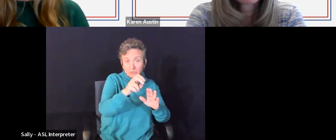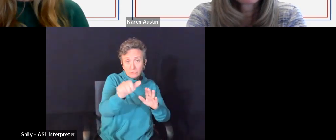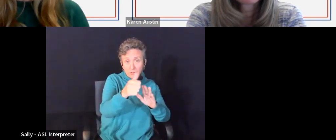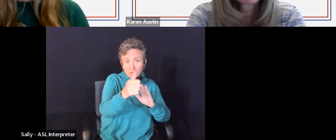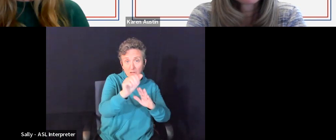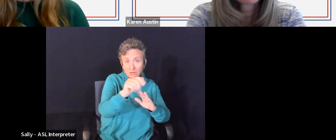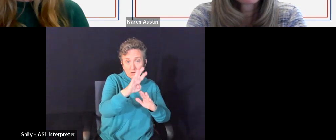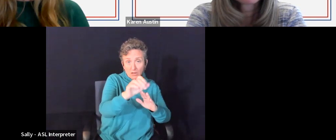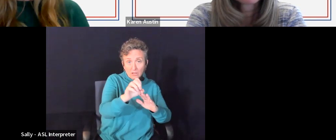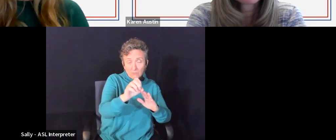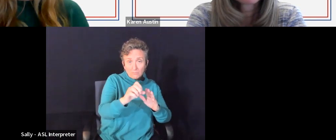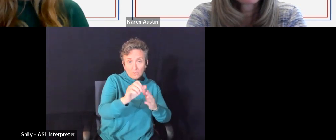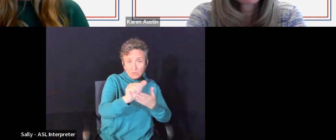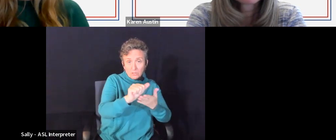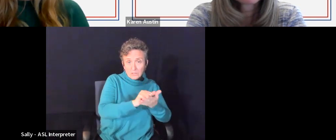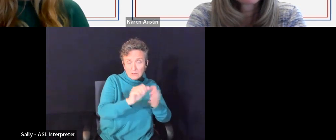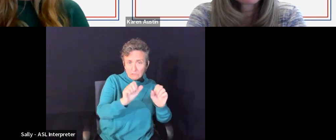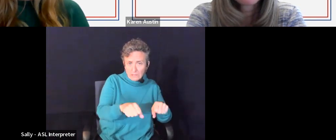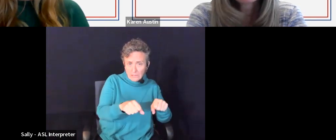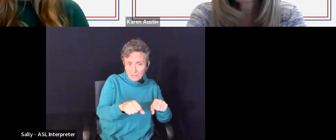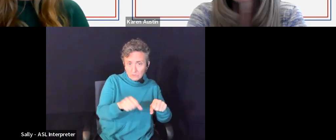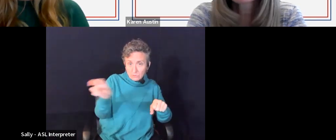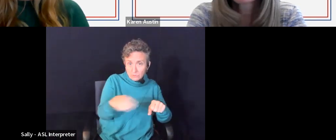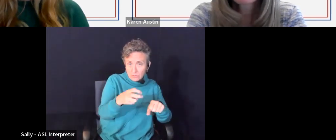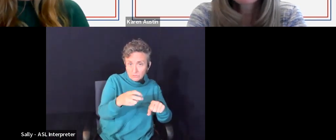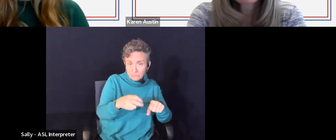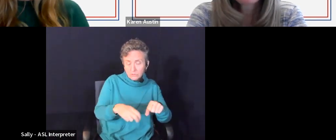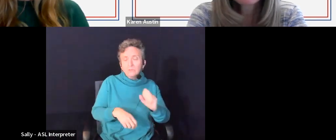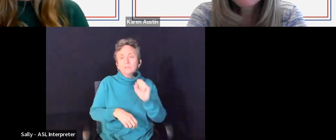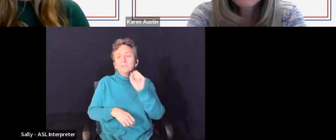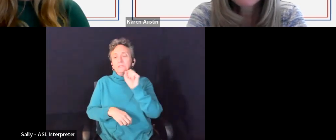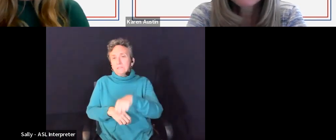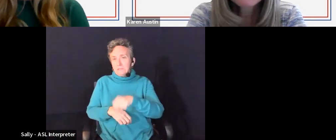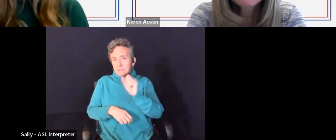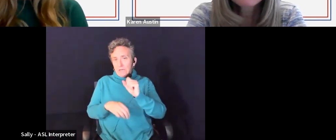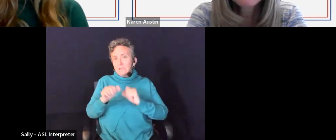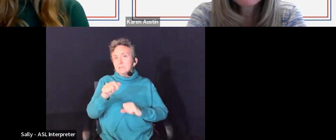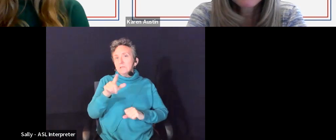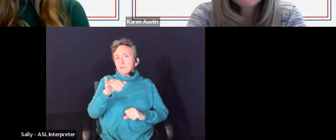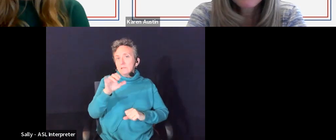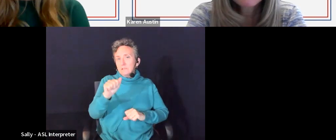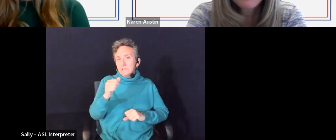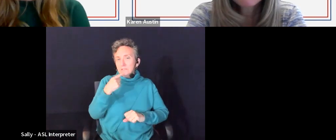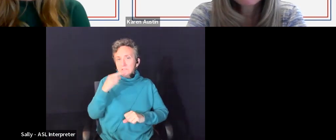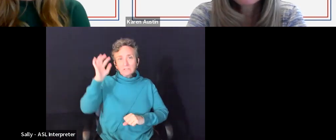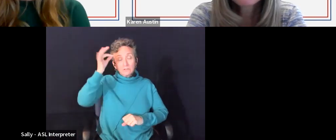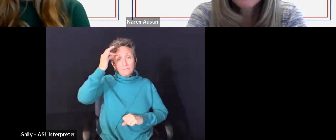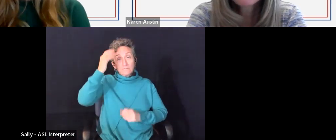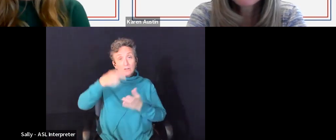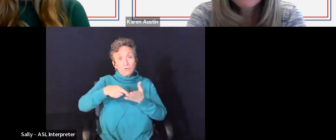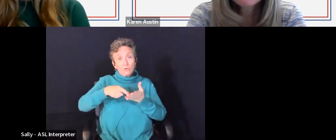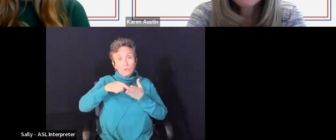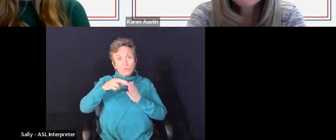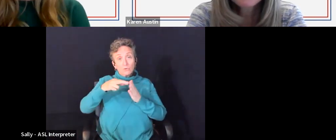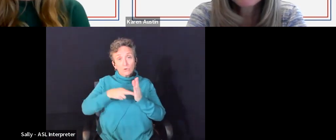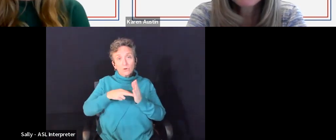ABLE account, are those funds transferred to one to another? Yes. One of the federal regulations is you cannot have two